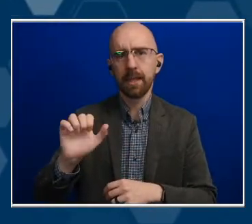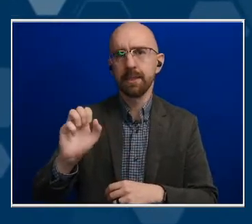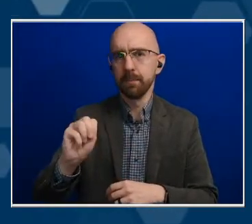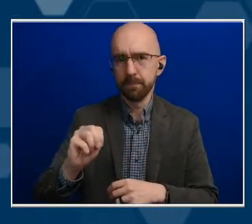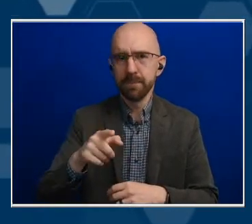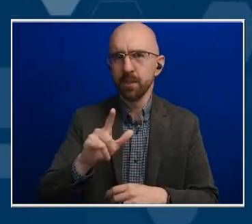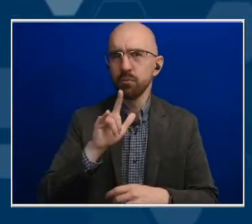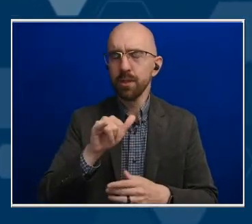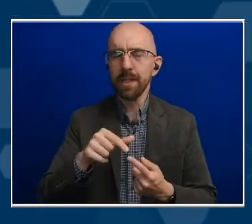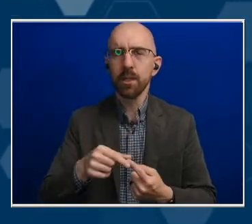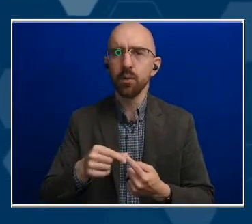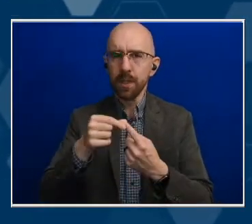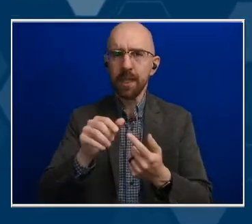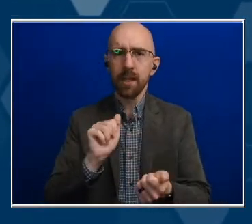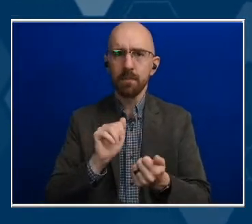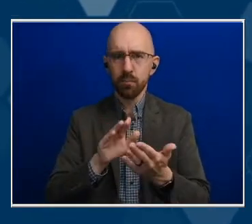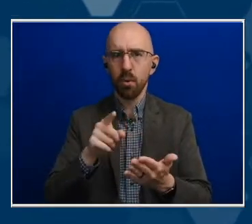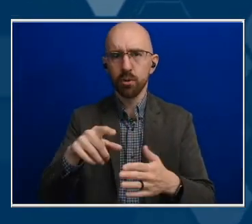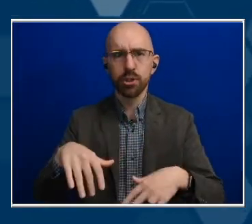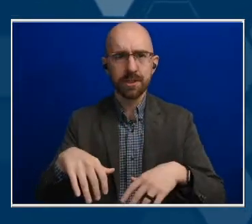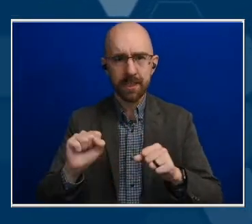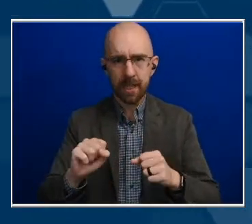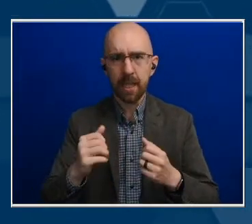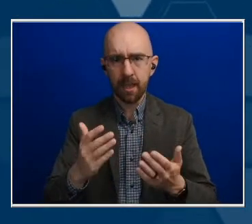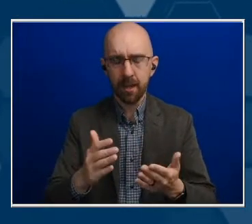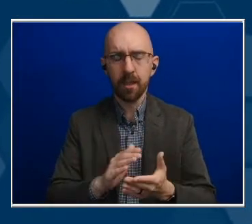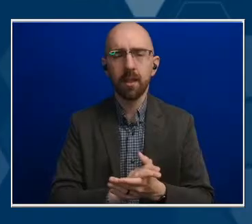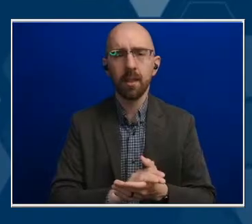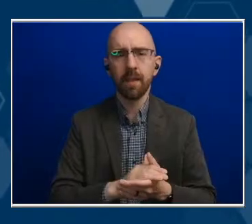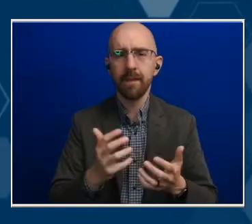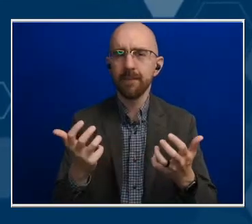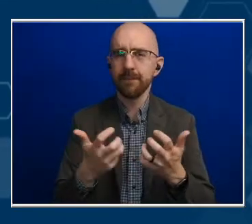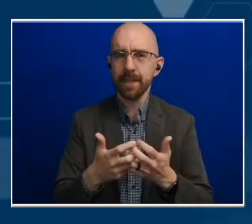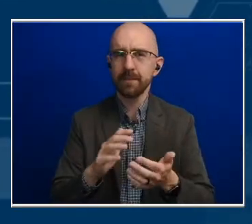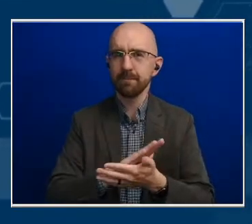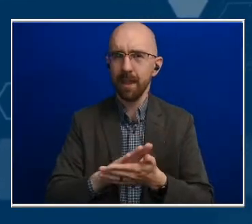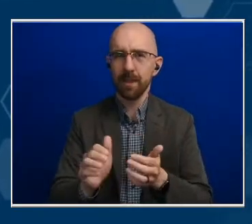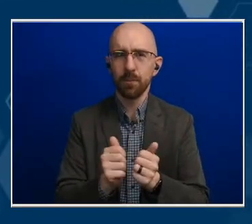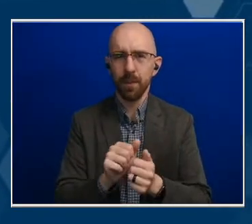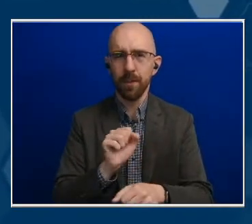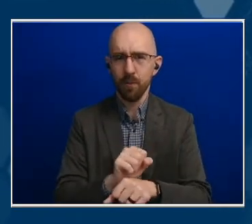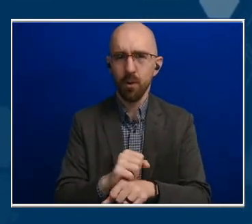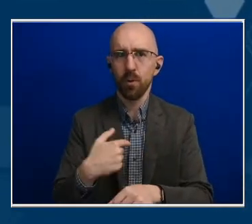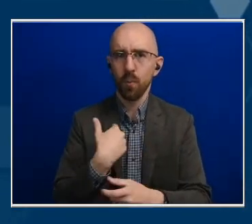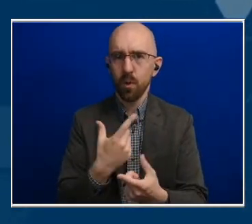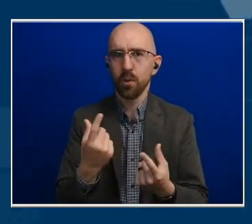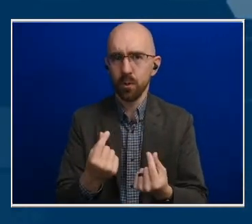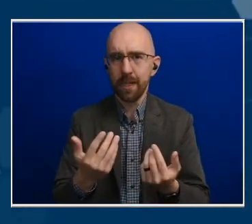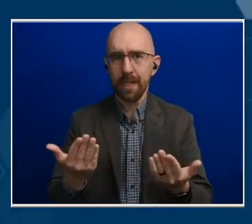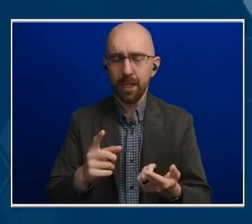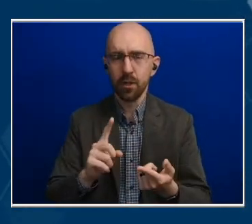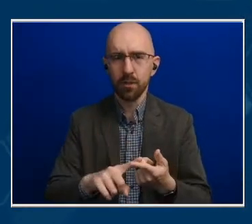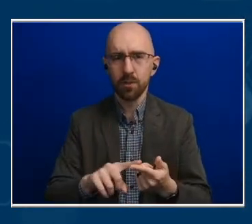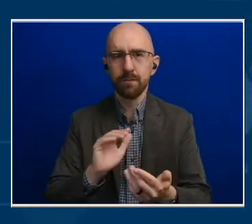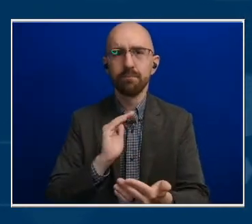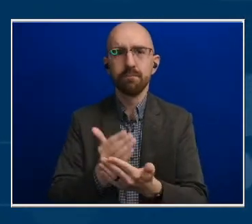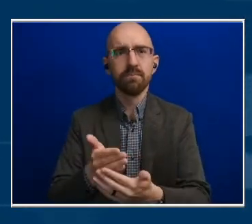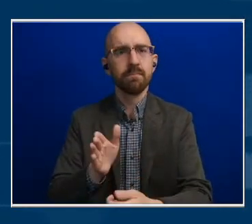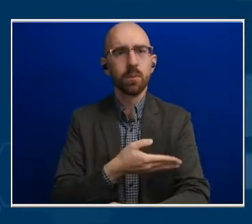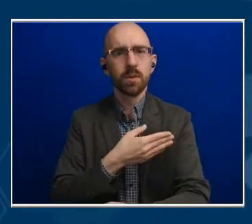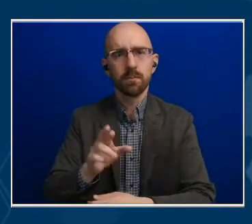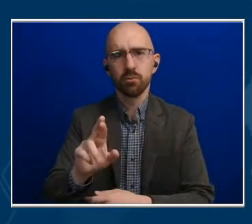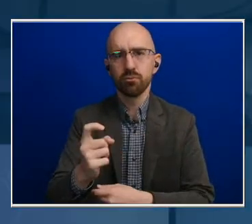approach that she has taken, and it fits really nicely with the work that we're trying to do to get to music prescribing. You